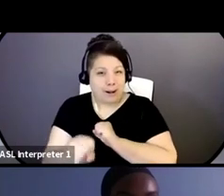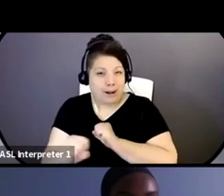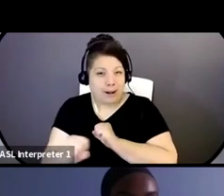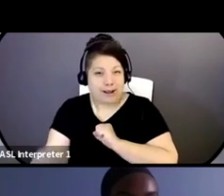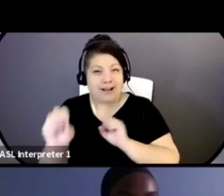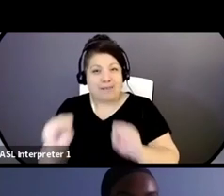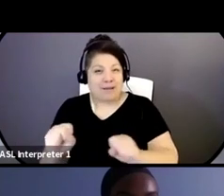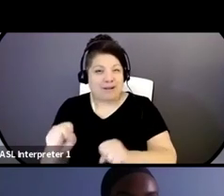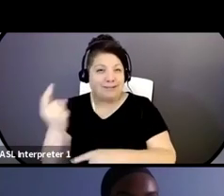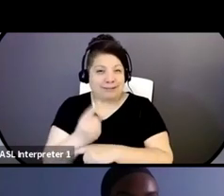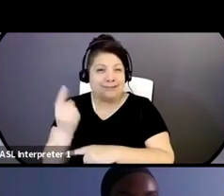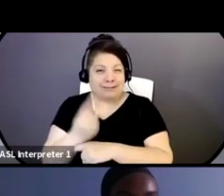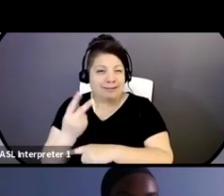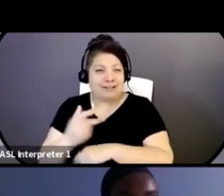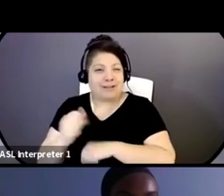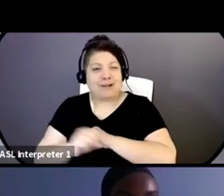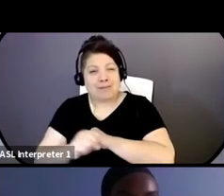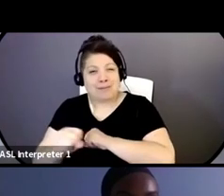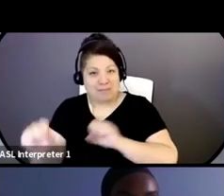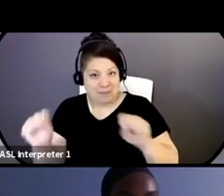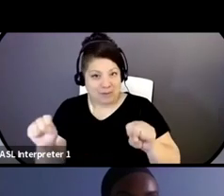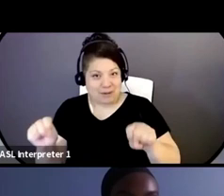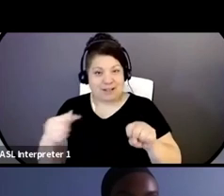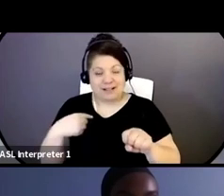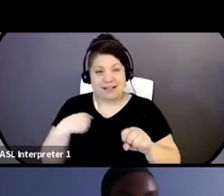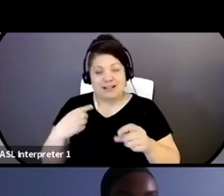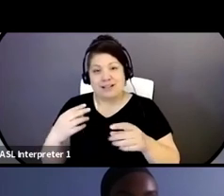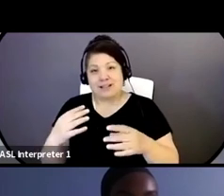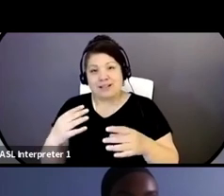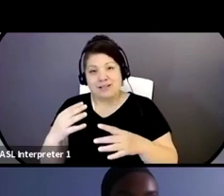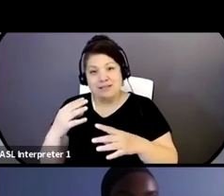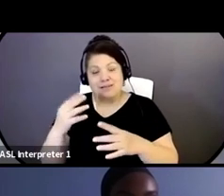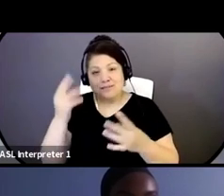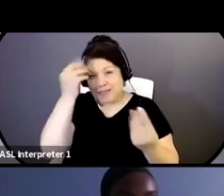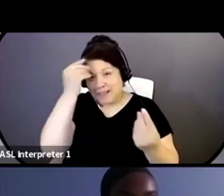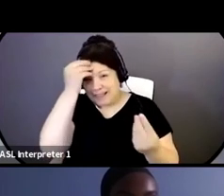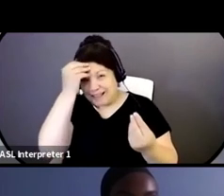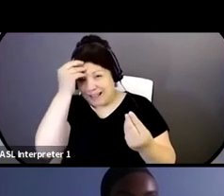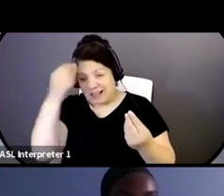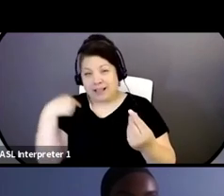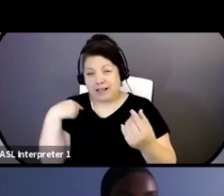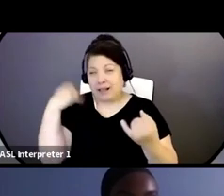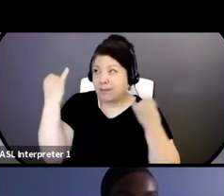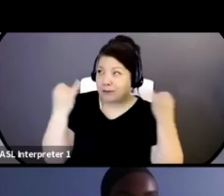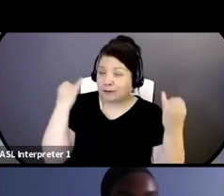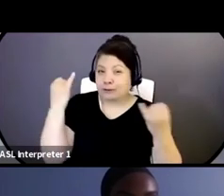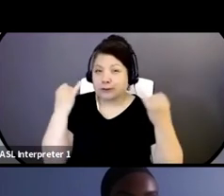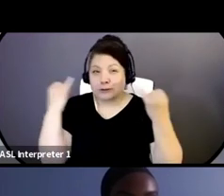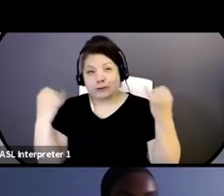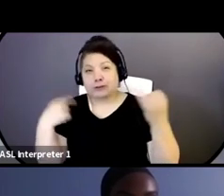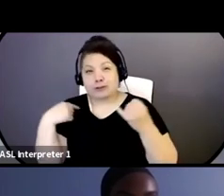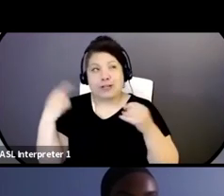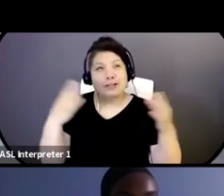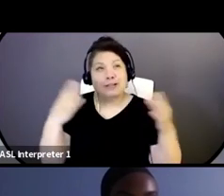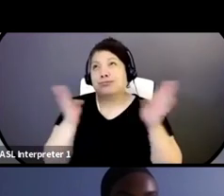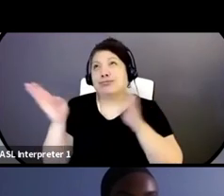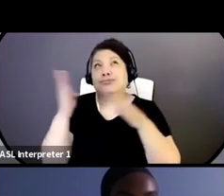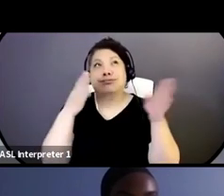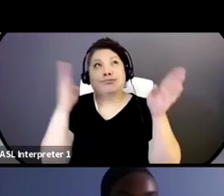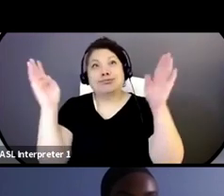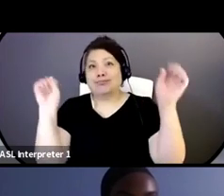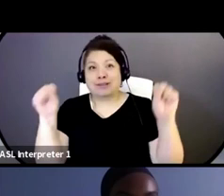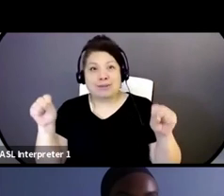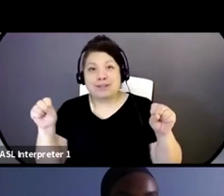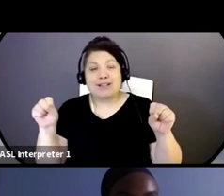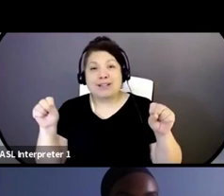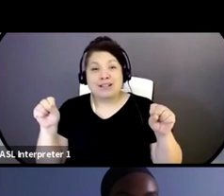many days engaged in these like kind of lines of thinking and imagining. But yeah,